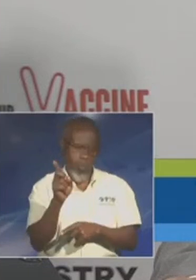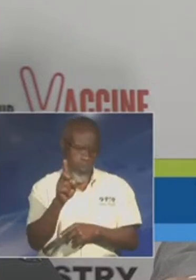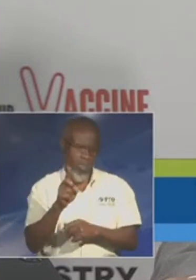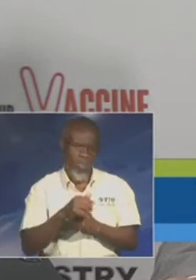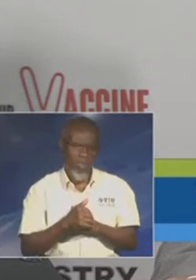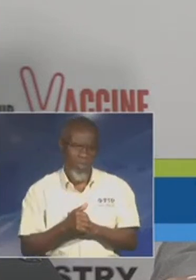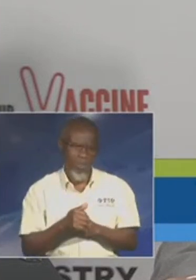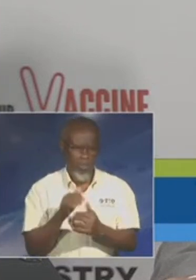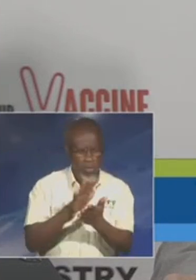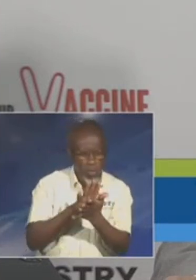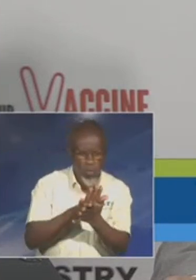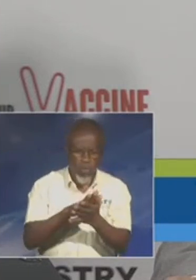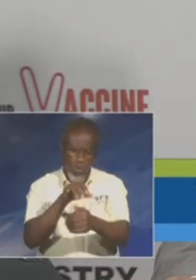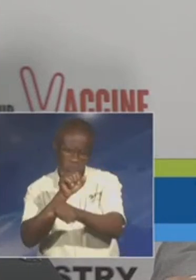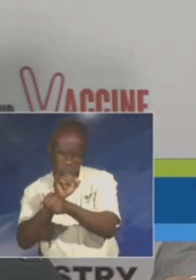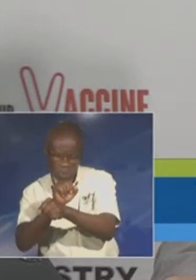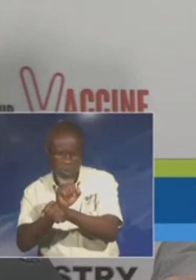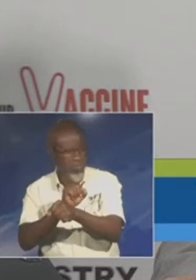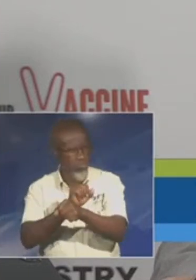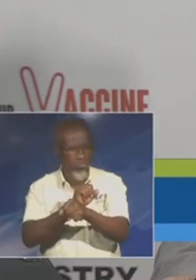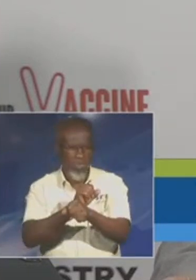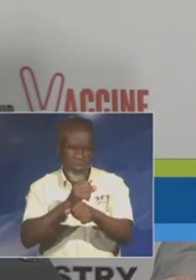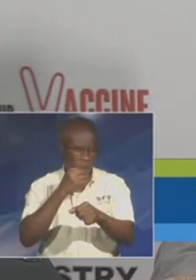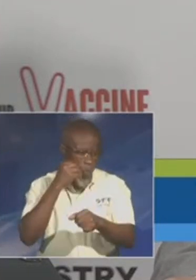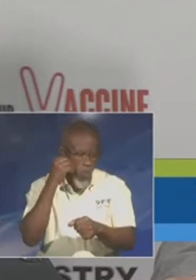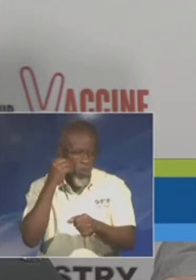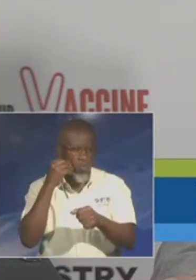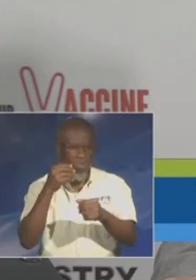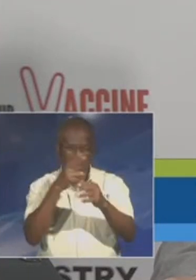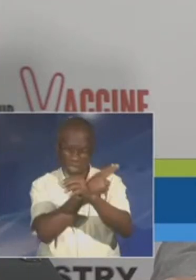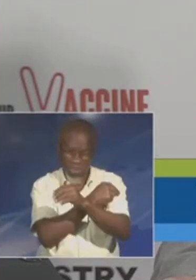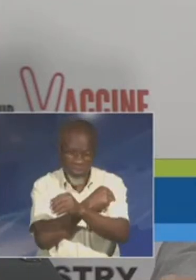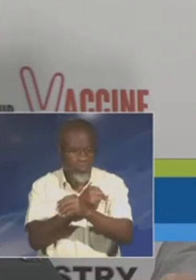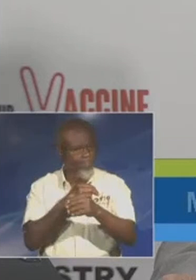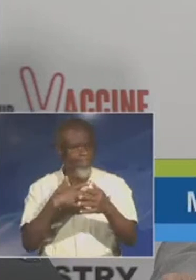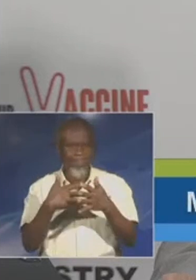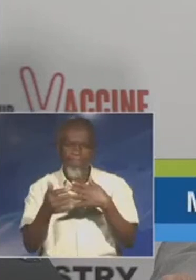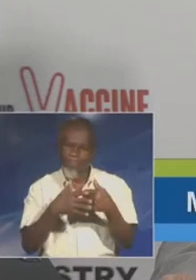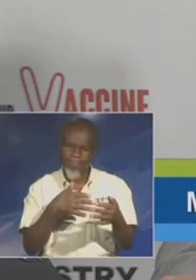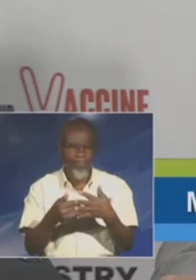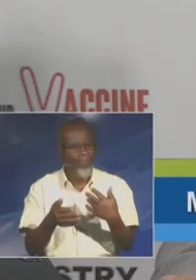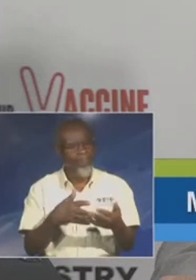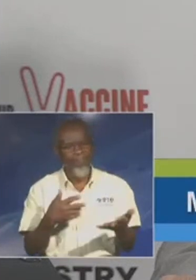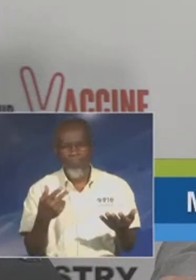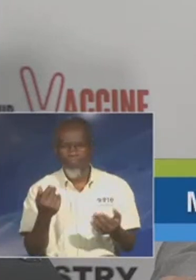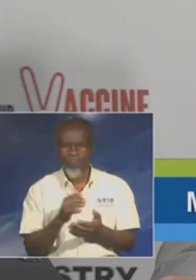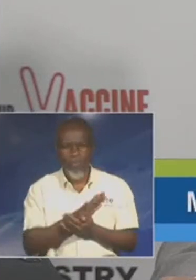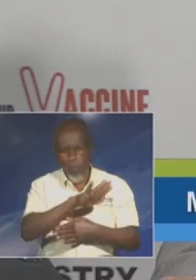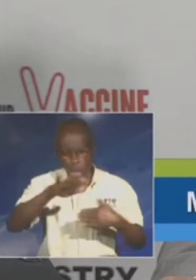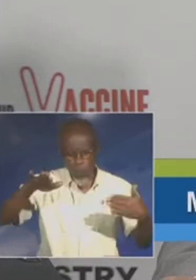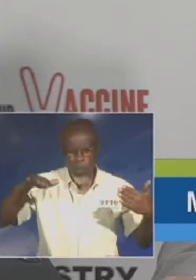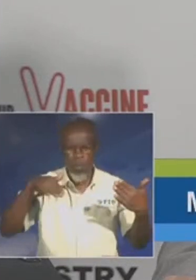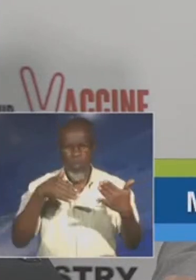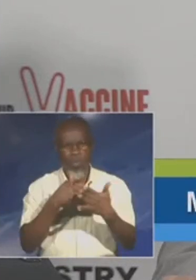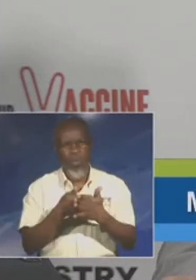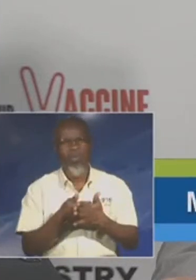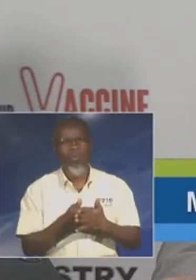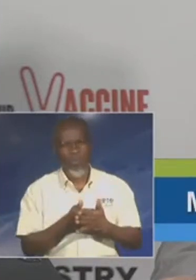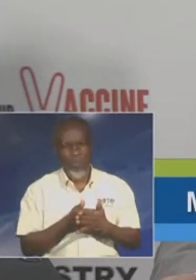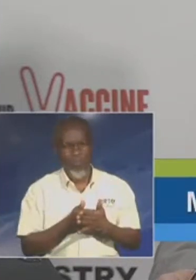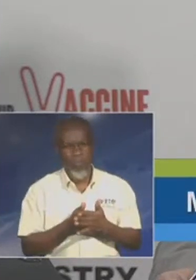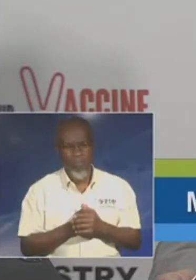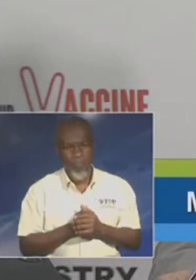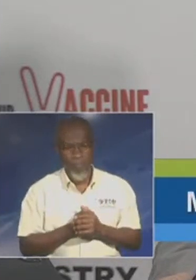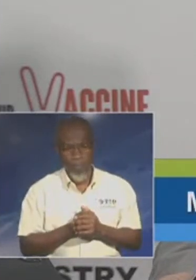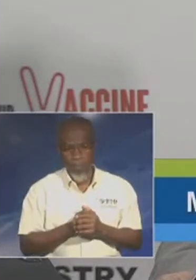concerned about COVID in the workplace, in the home, in our hospitals, and in schools. So yes, we are concerned about it.